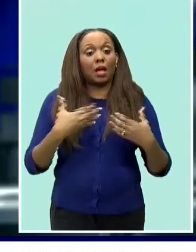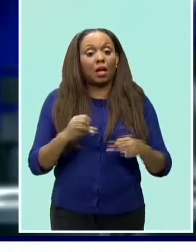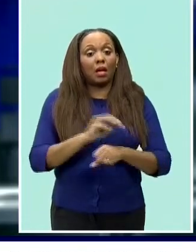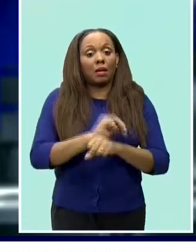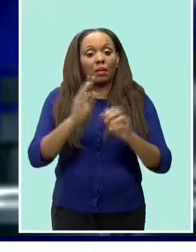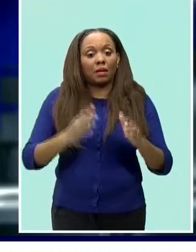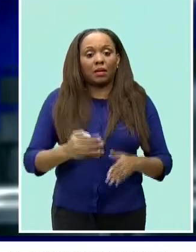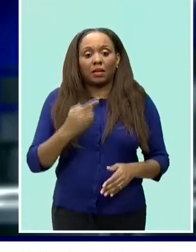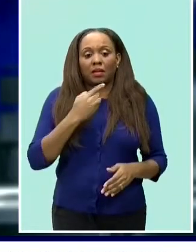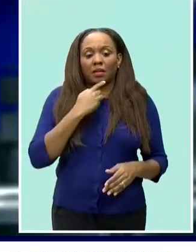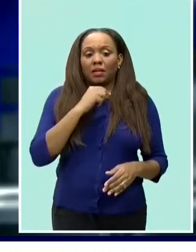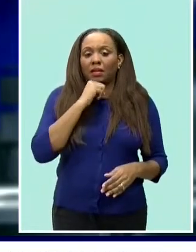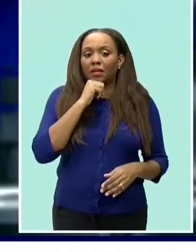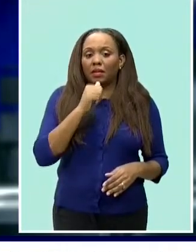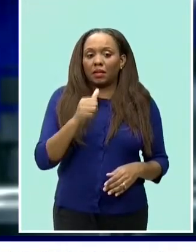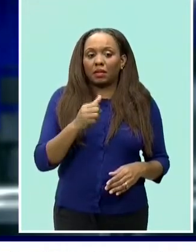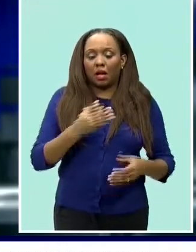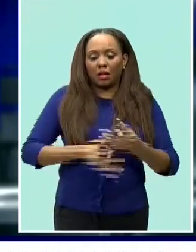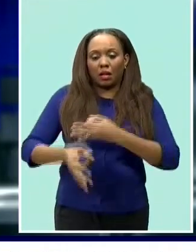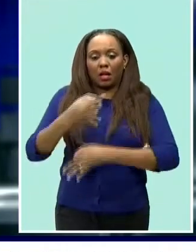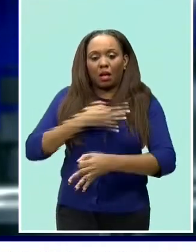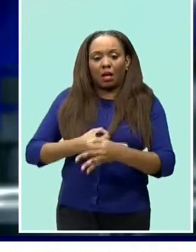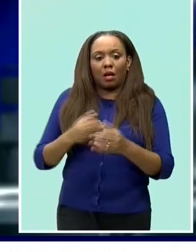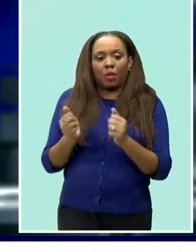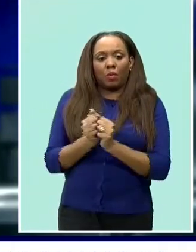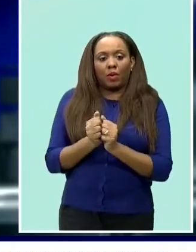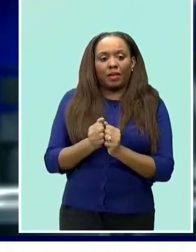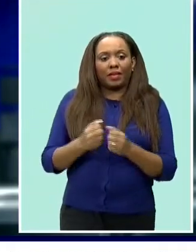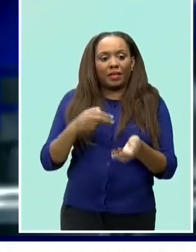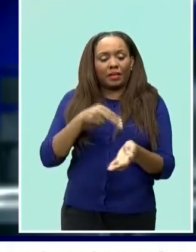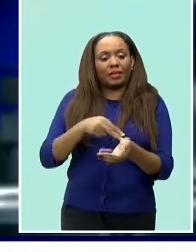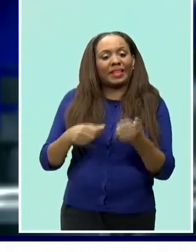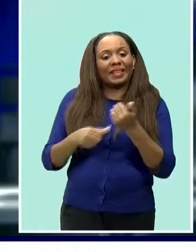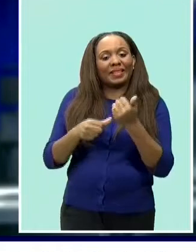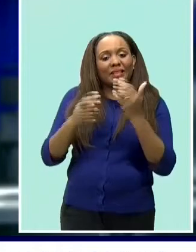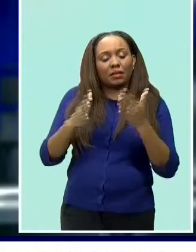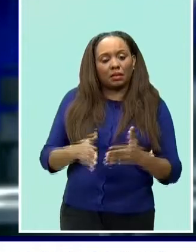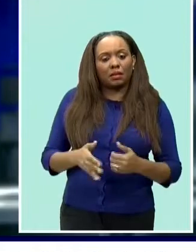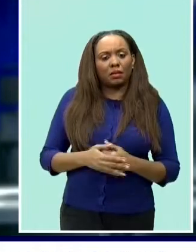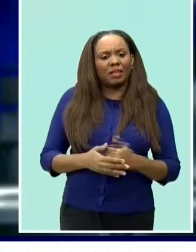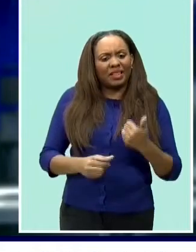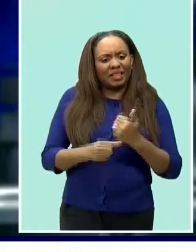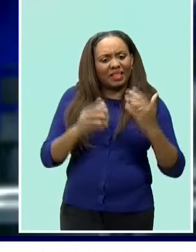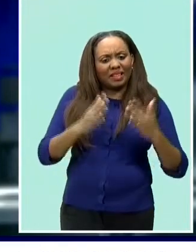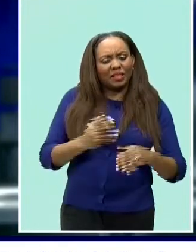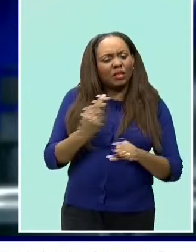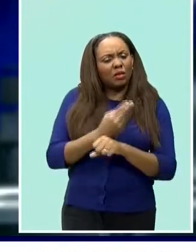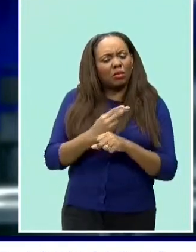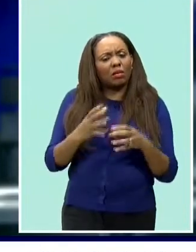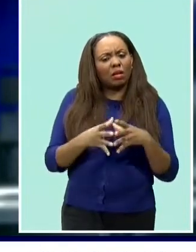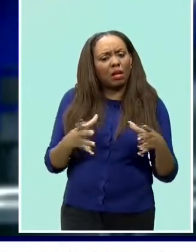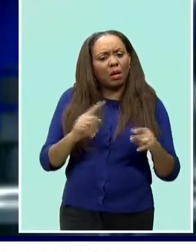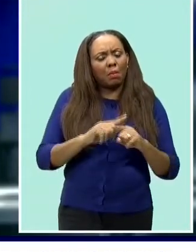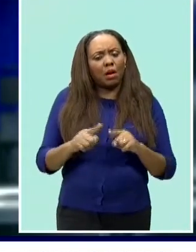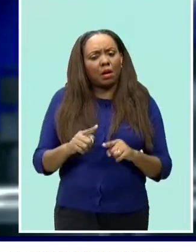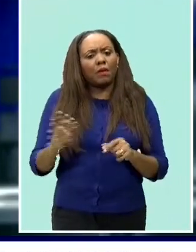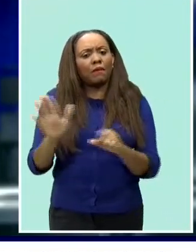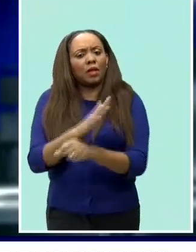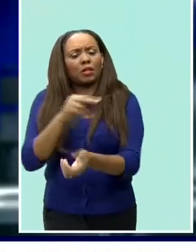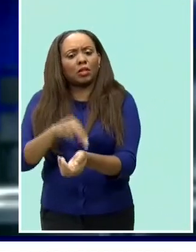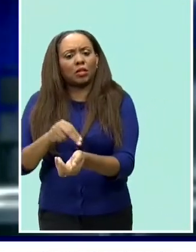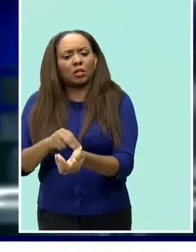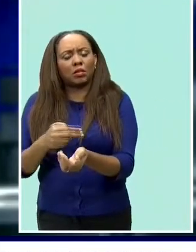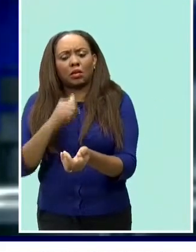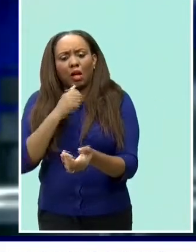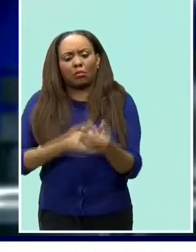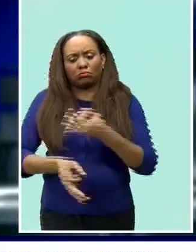replacing nurses with nursing assistants, although the services of nursing assistants have been generally used for a number of years. And he says they're also